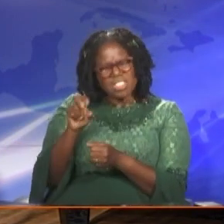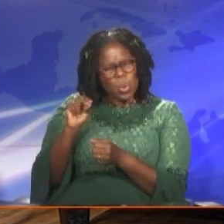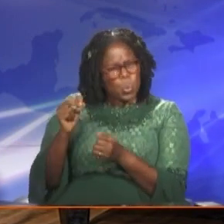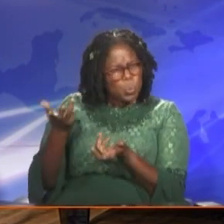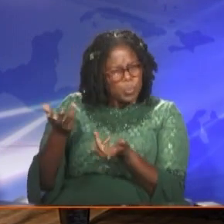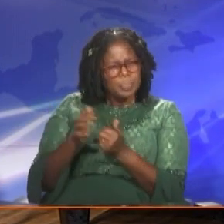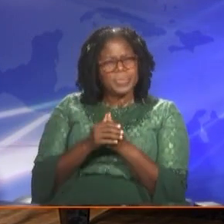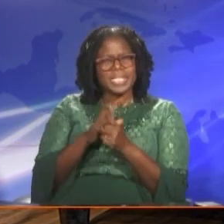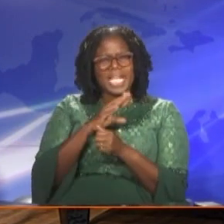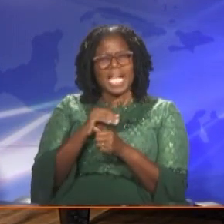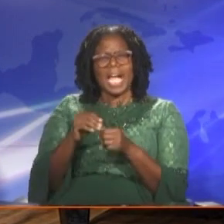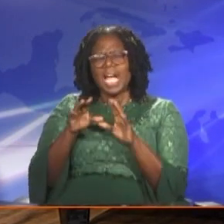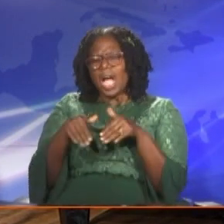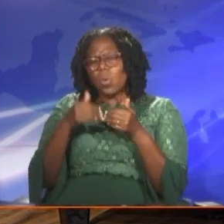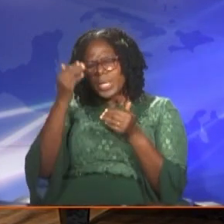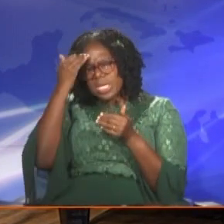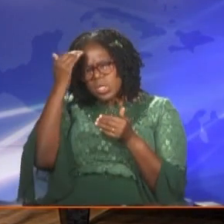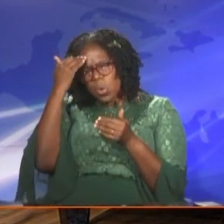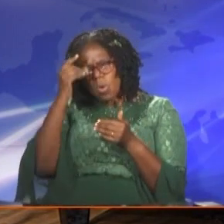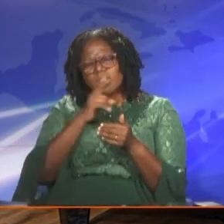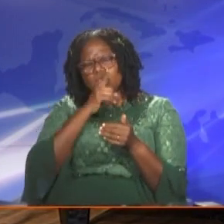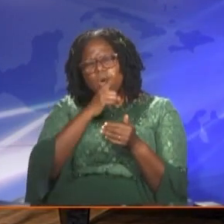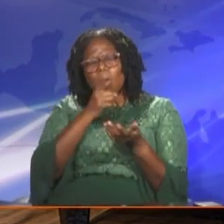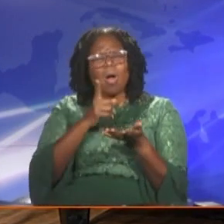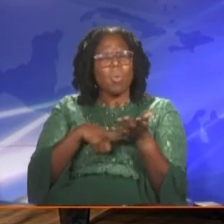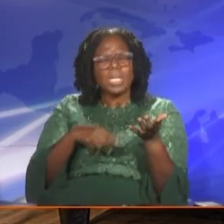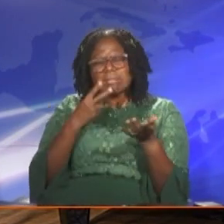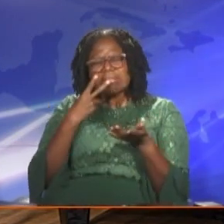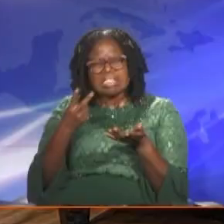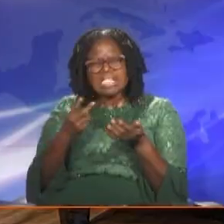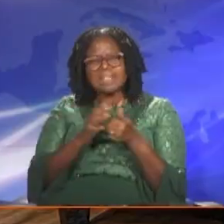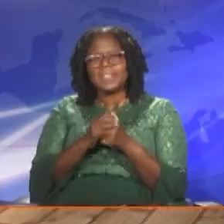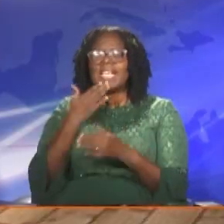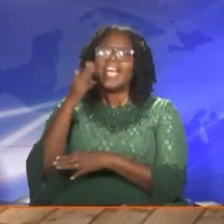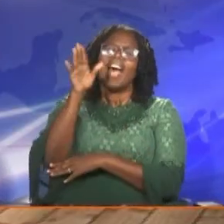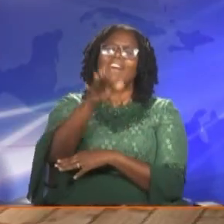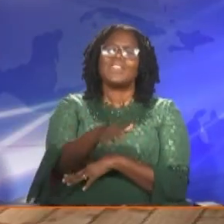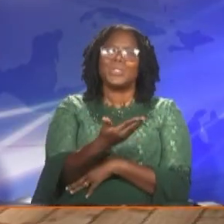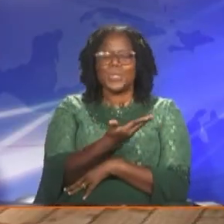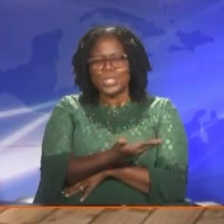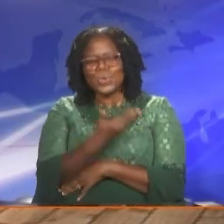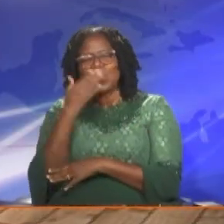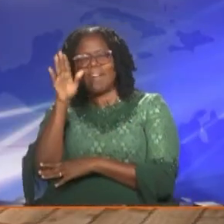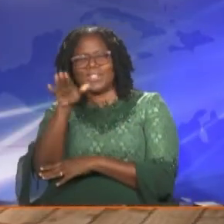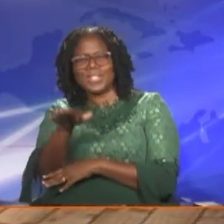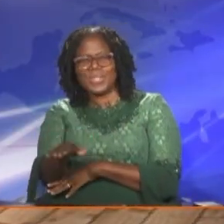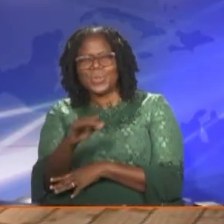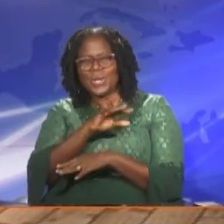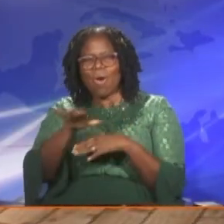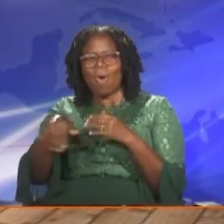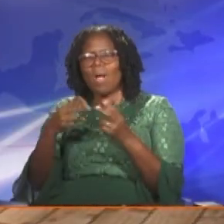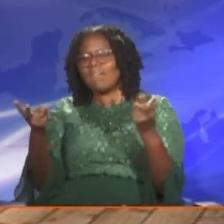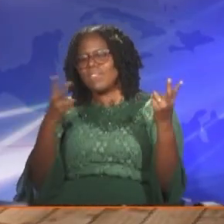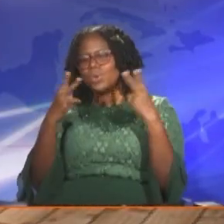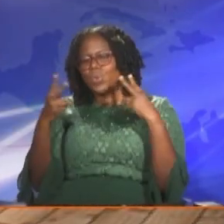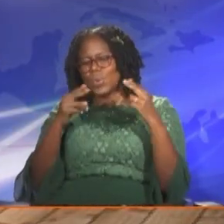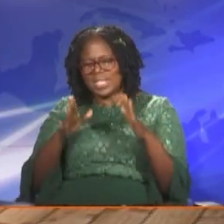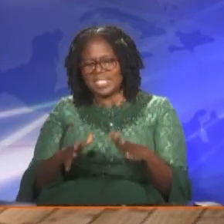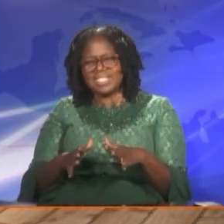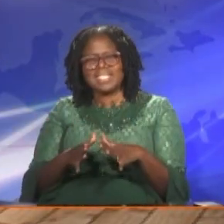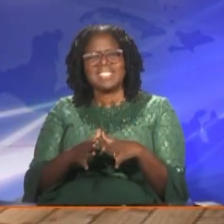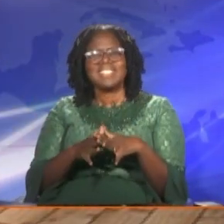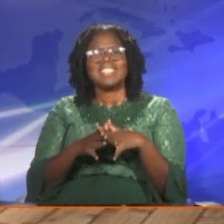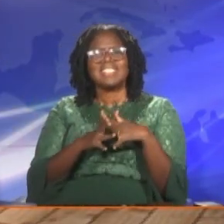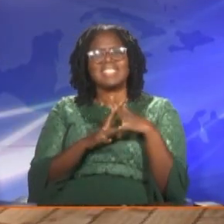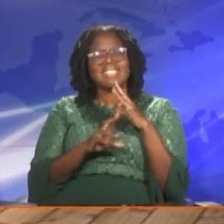child labor is taking place in Trinidad and Tobago? So good afternoon to you and good afternoon to your viewers. So child labor, yes, it